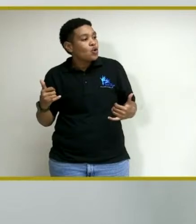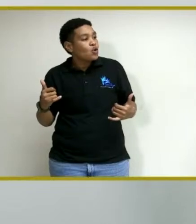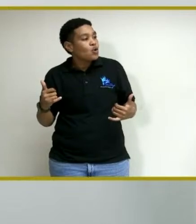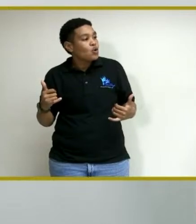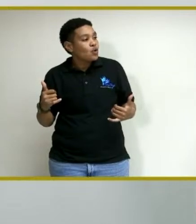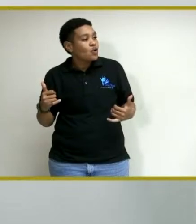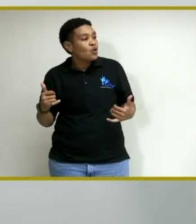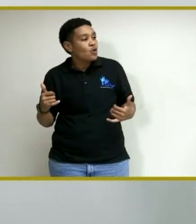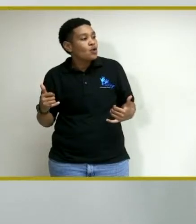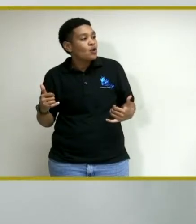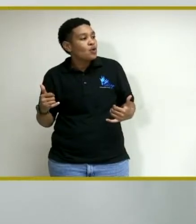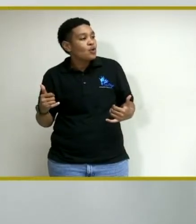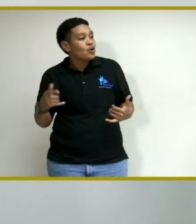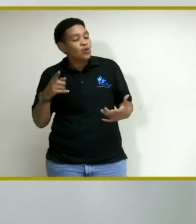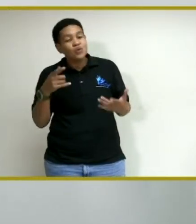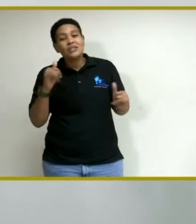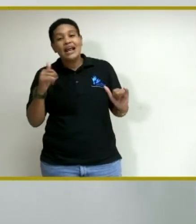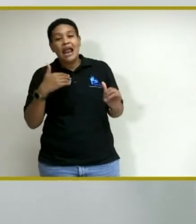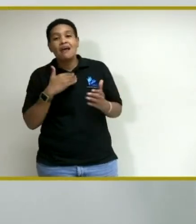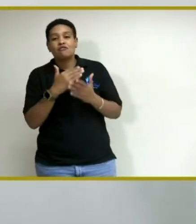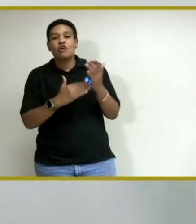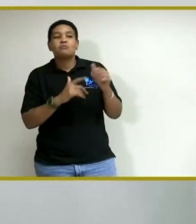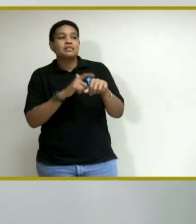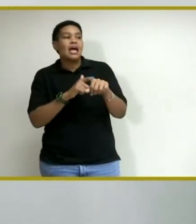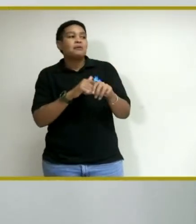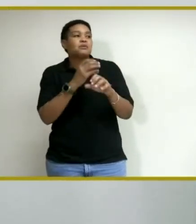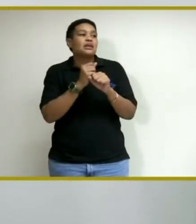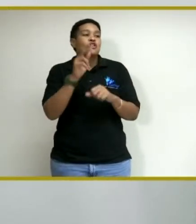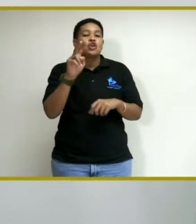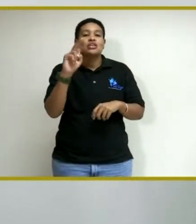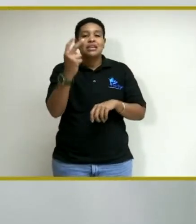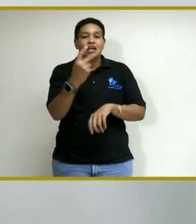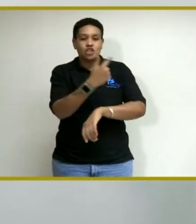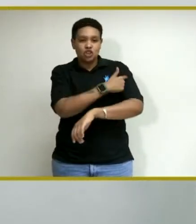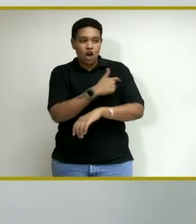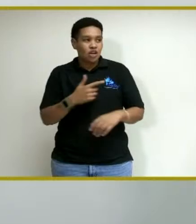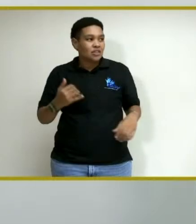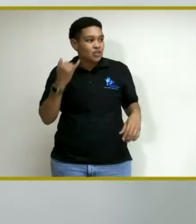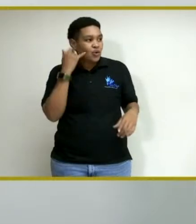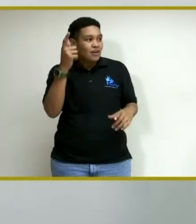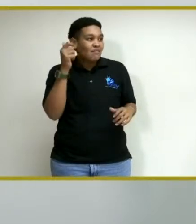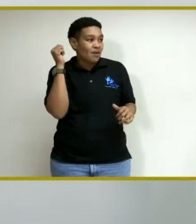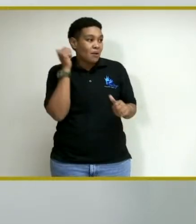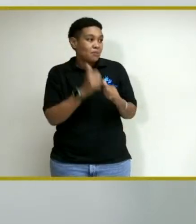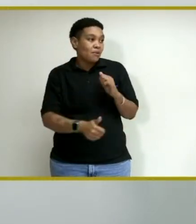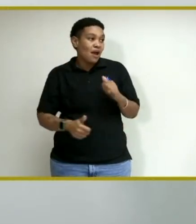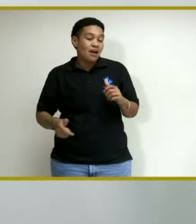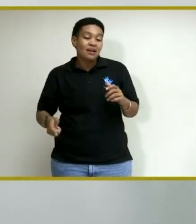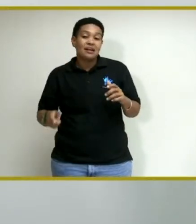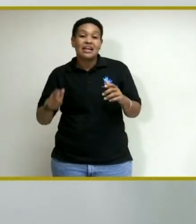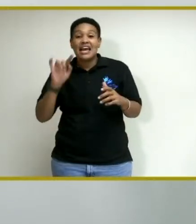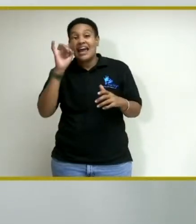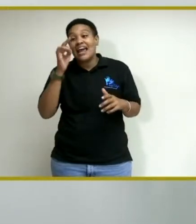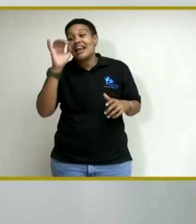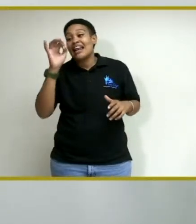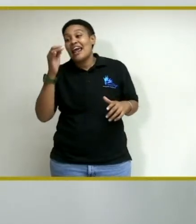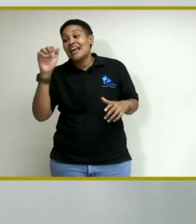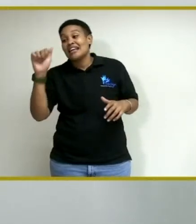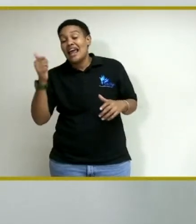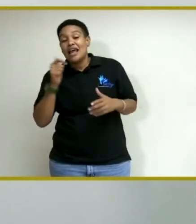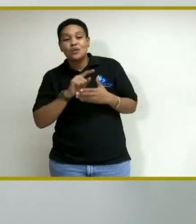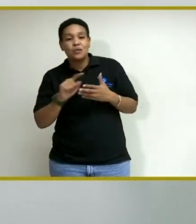you still have some time to get that second dose. So if you pass the 8, 9,